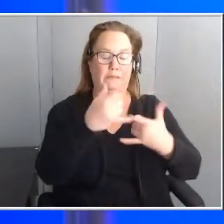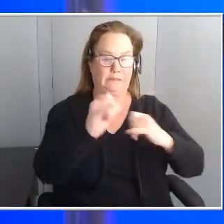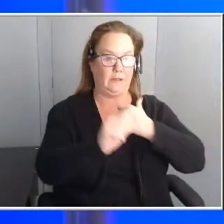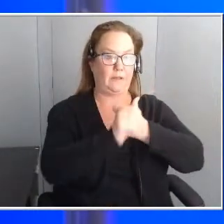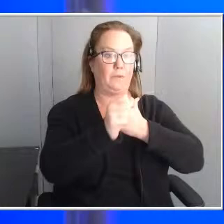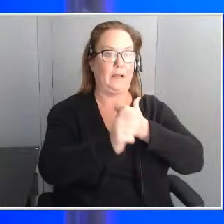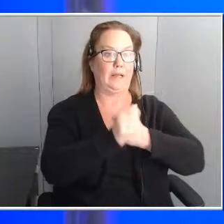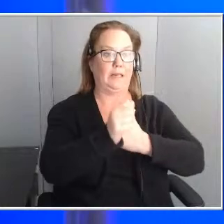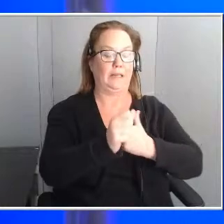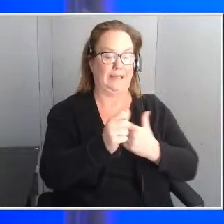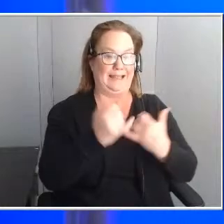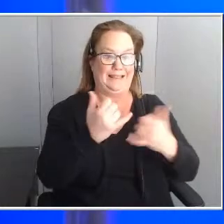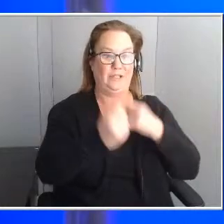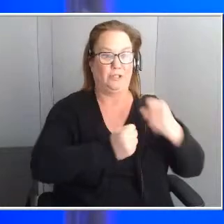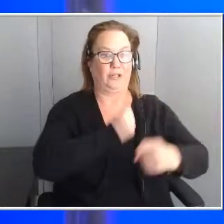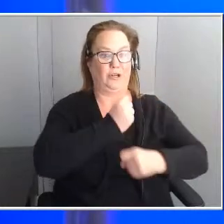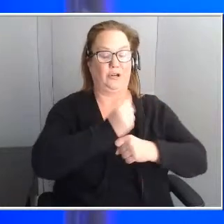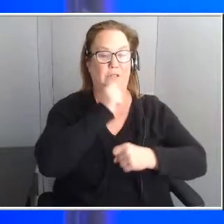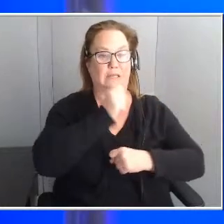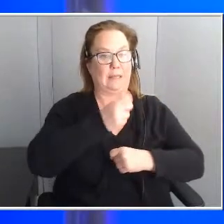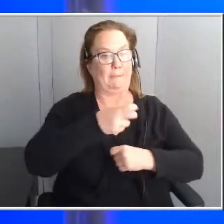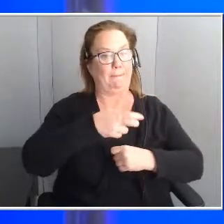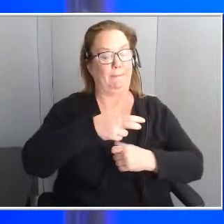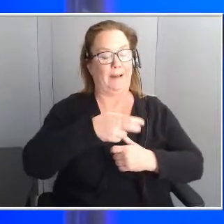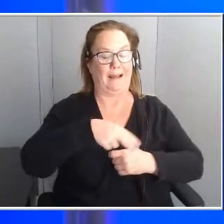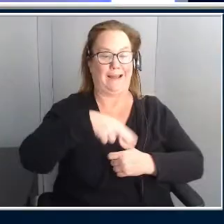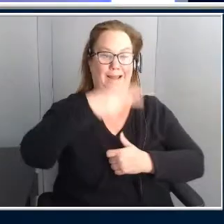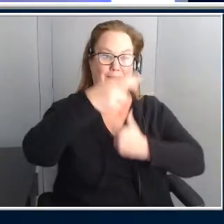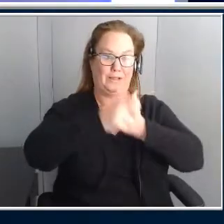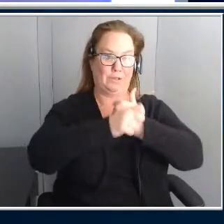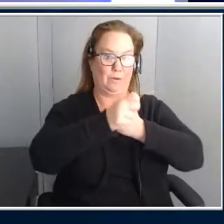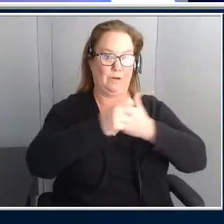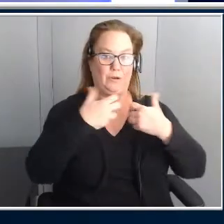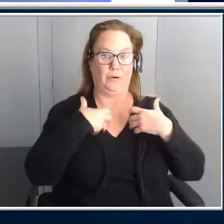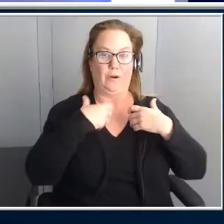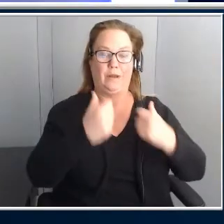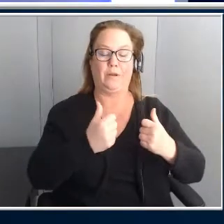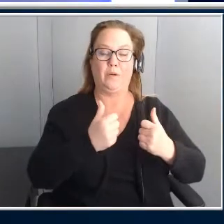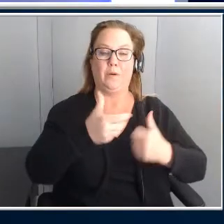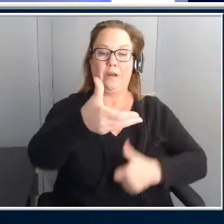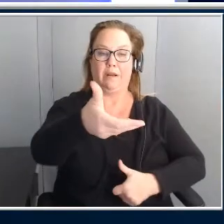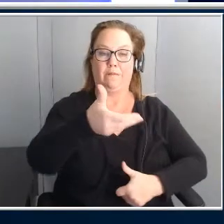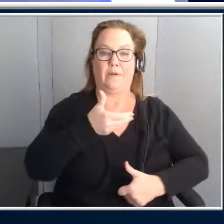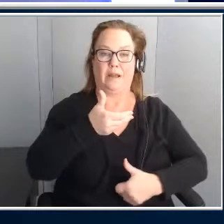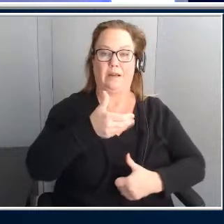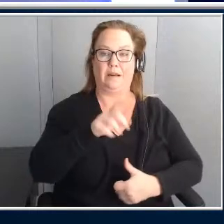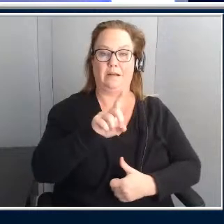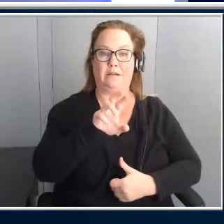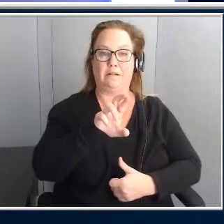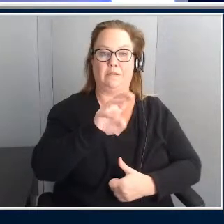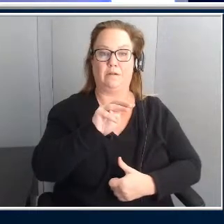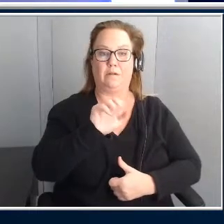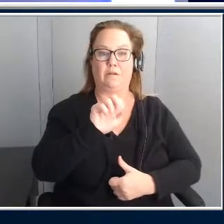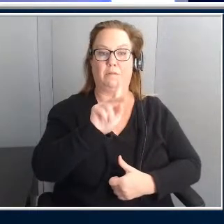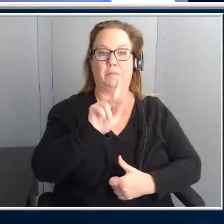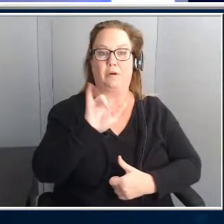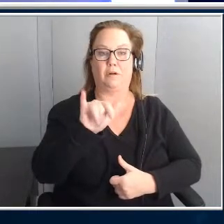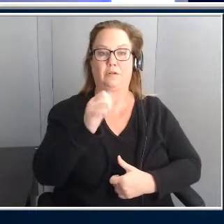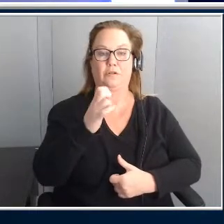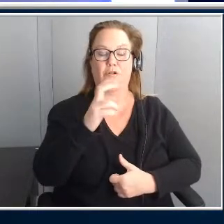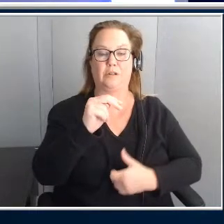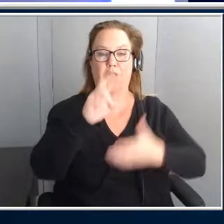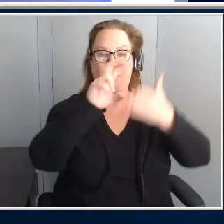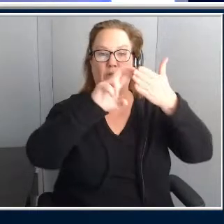the biggest threat to your health right now. We want to bring in our experts to explain. We have Dr. Mark Johnson joining us, the lead